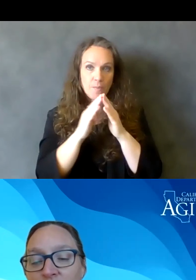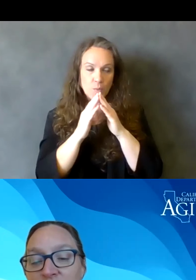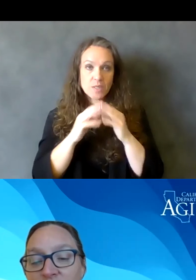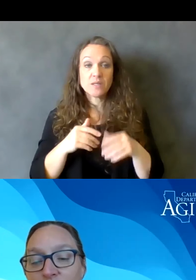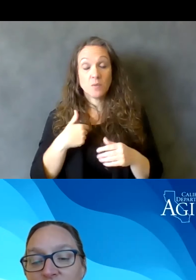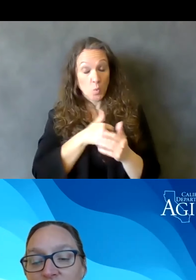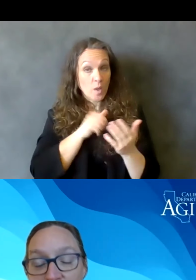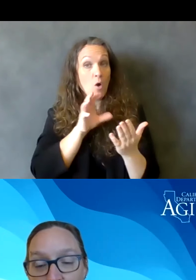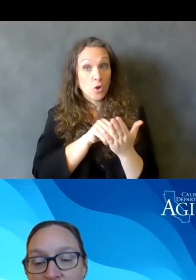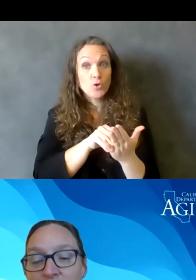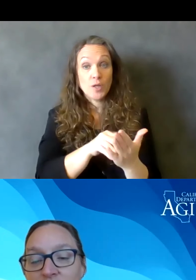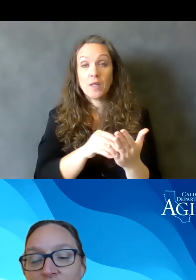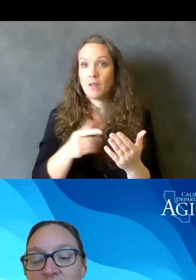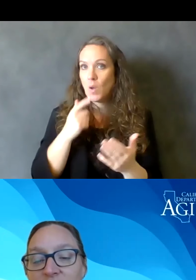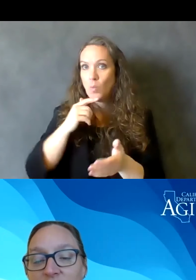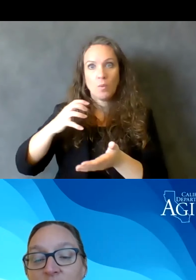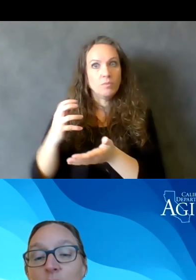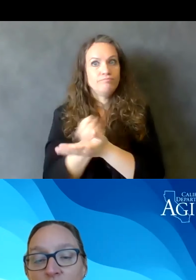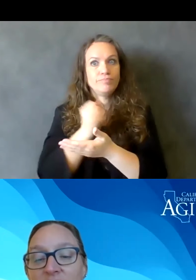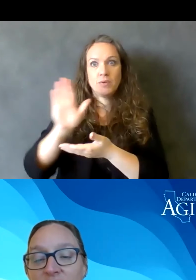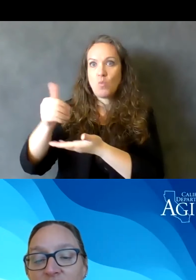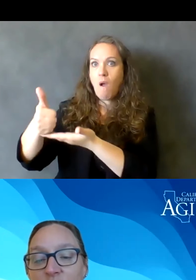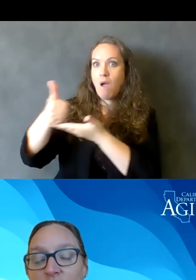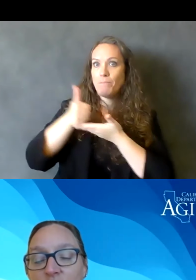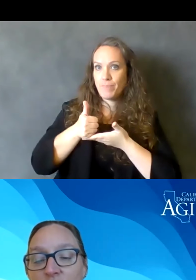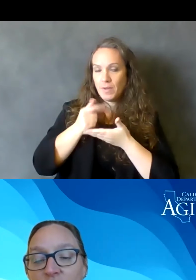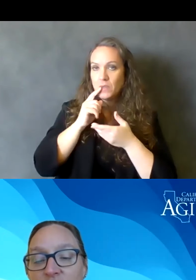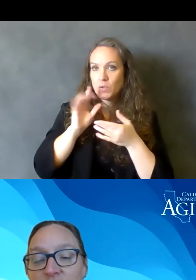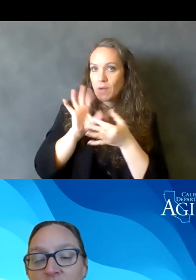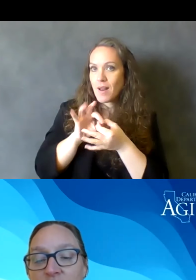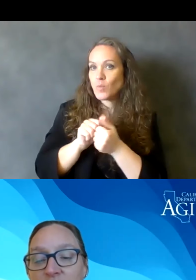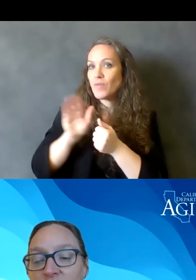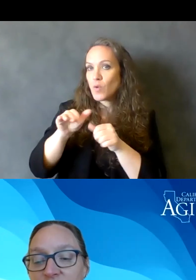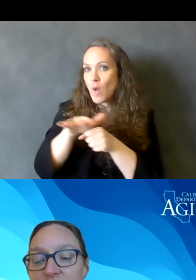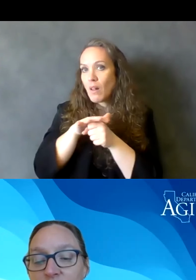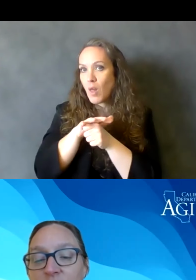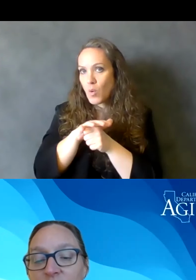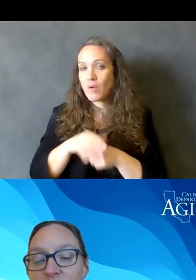will absolutely take you up on that offer and help with that connection with your local aging. Yes, I